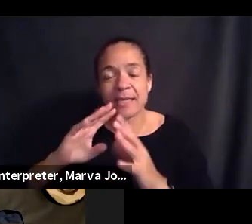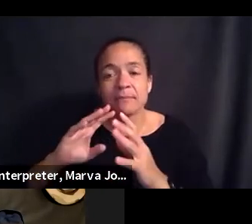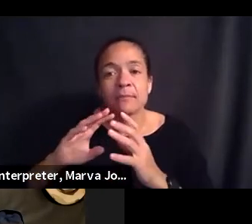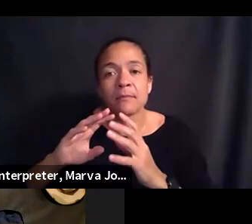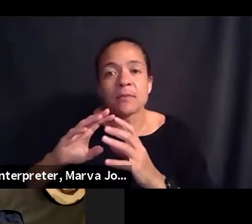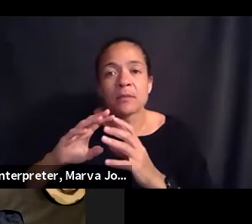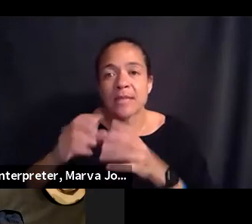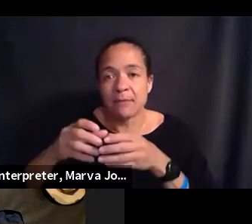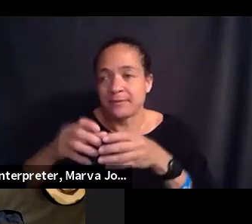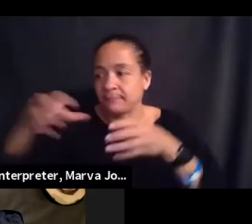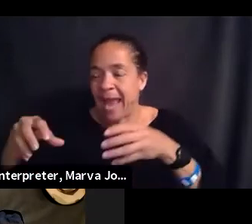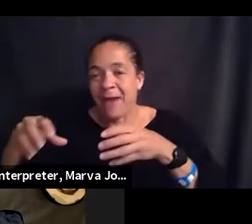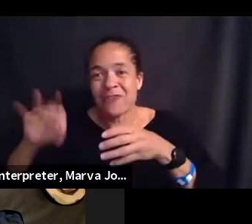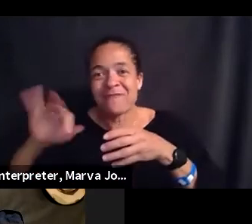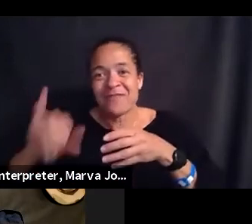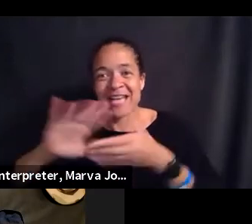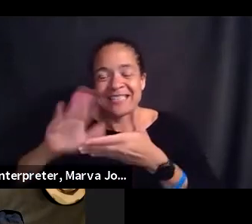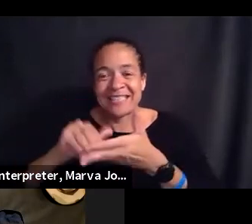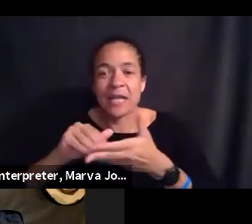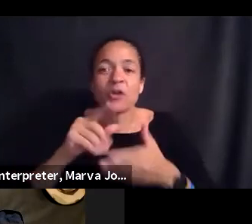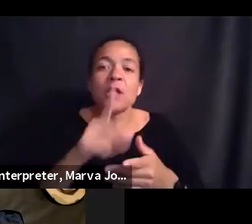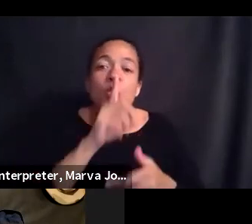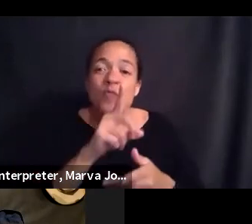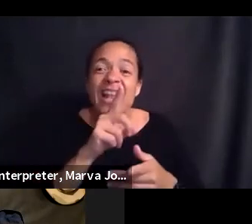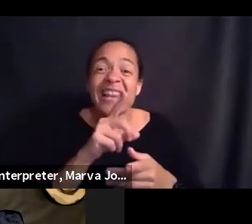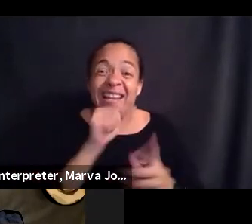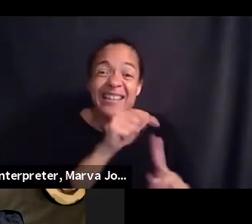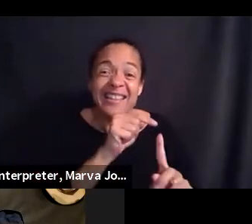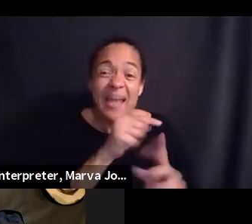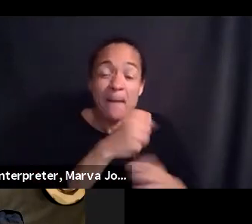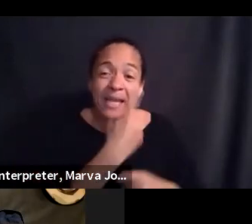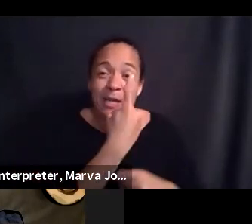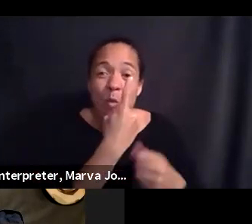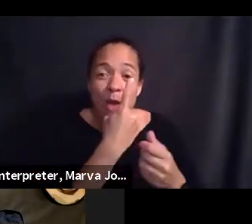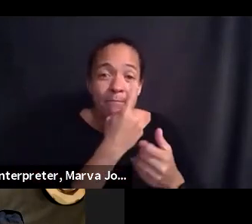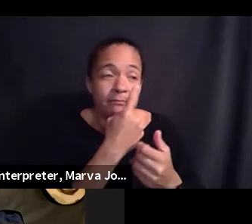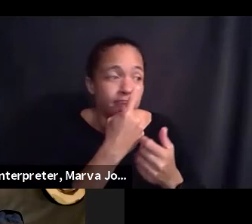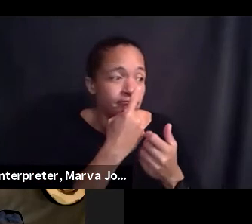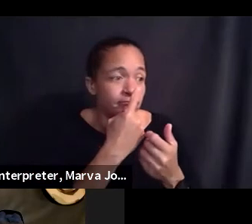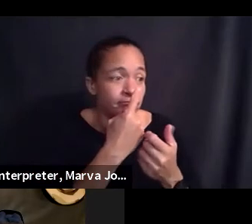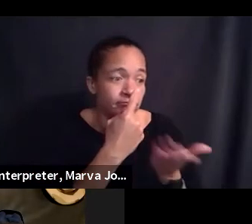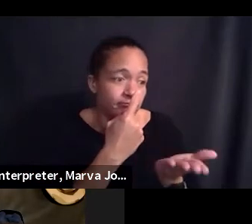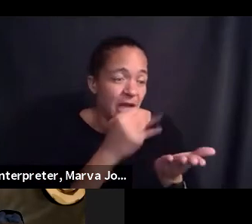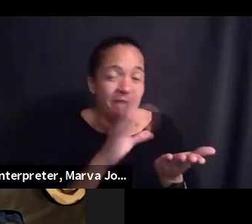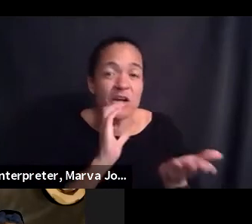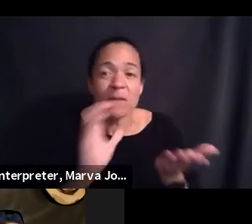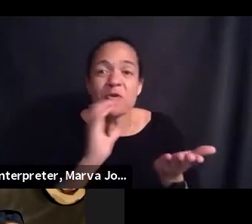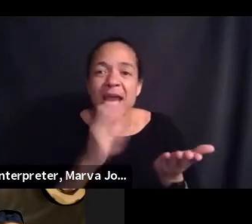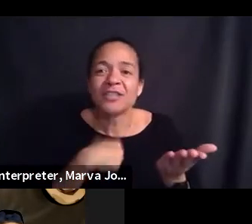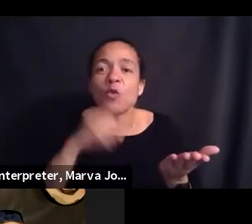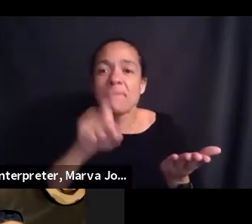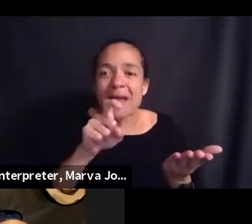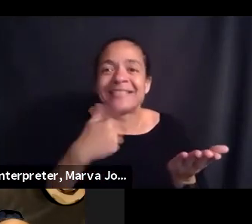making sure when we created one piece of information that we're creating multiple versions of that, so we're